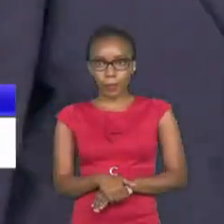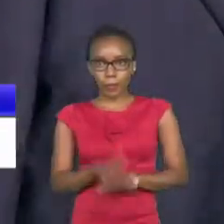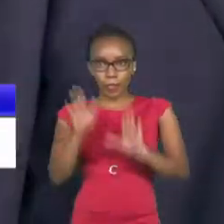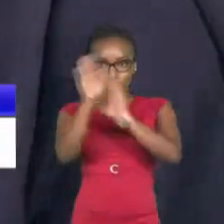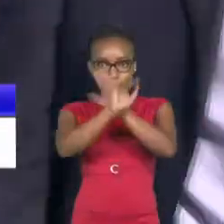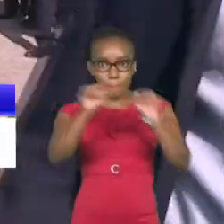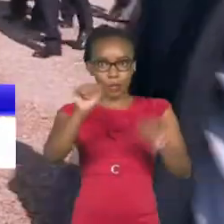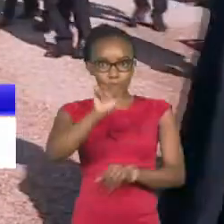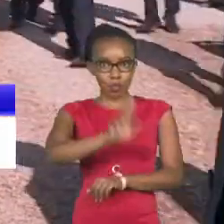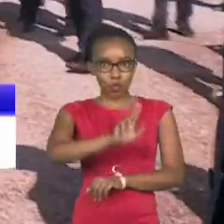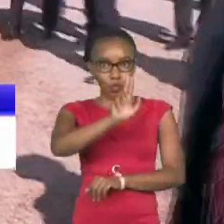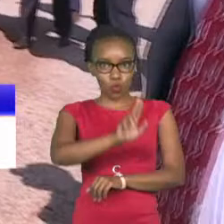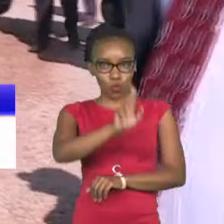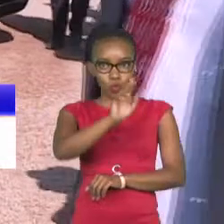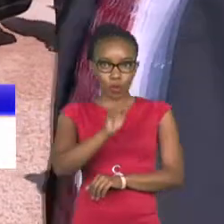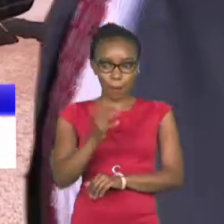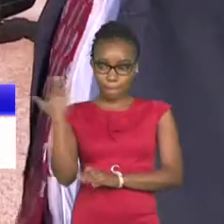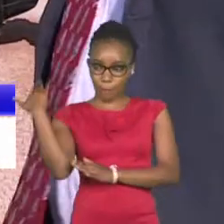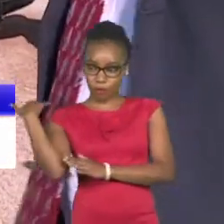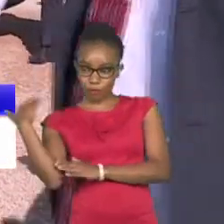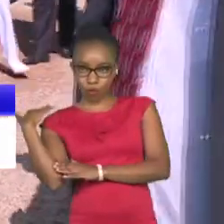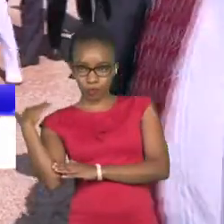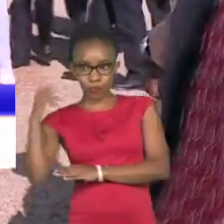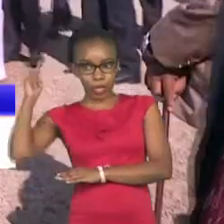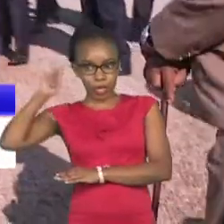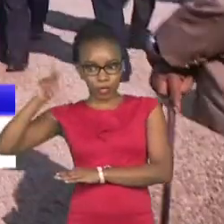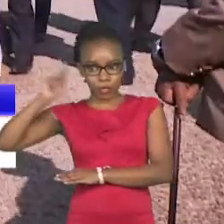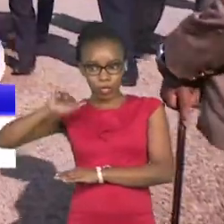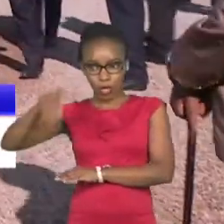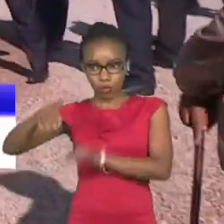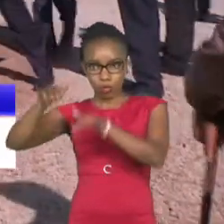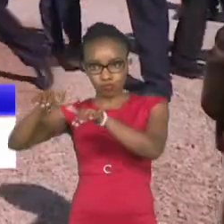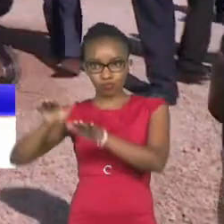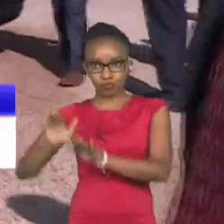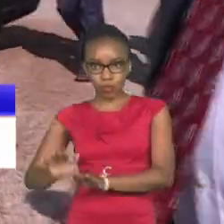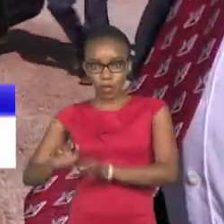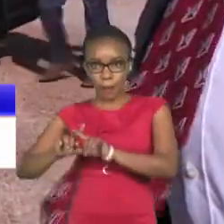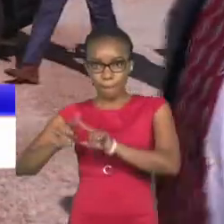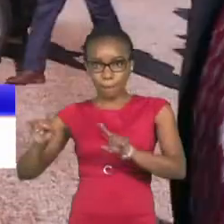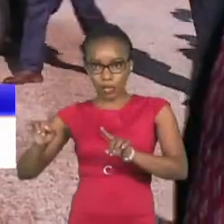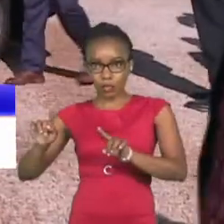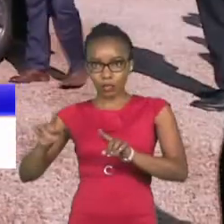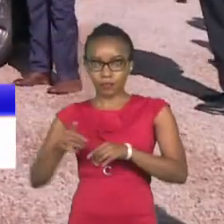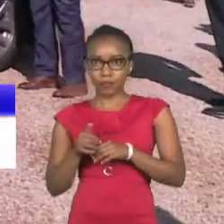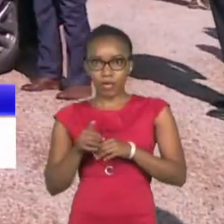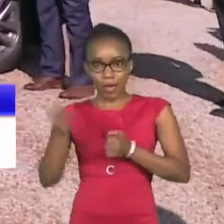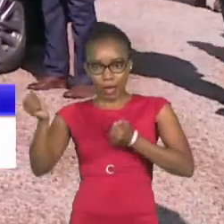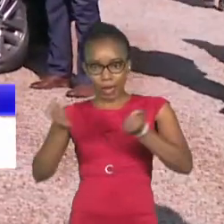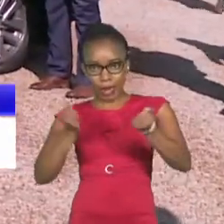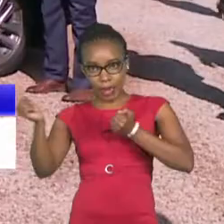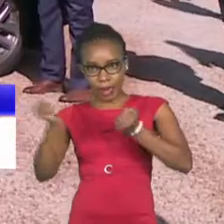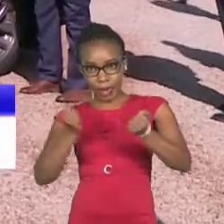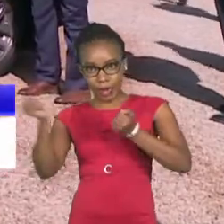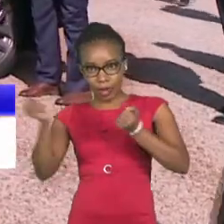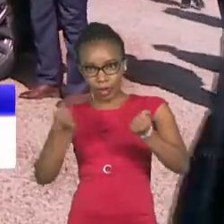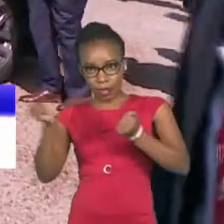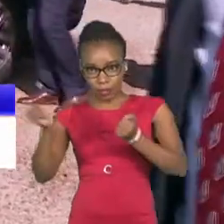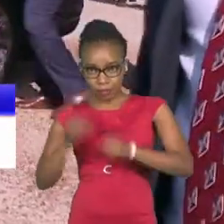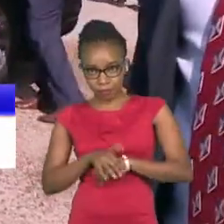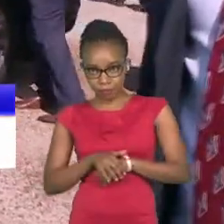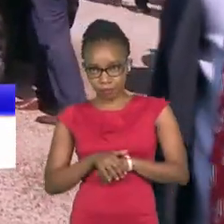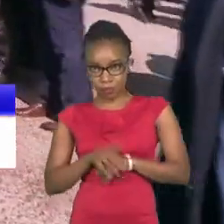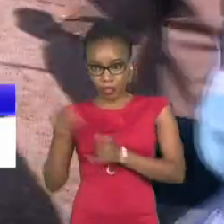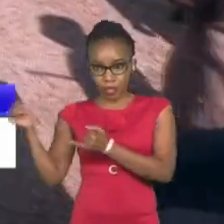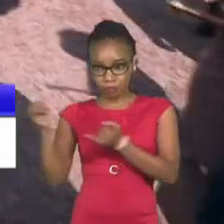President Uhuru Kenyatta, who had earlier attended Nyachae's burial in Kisii County, but his convoy made its way here, where he was received by his